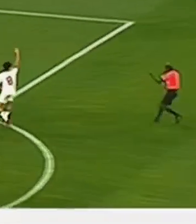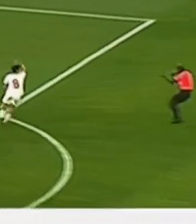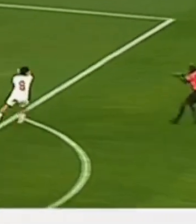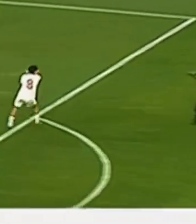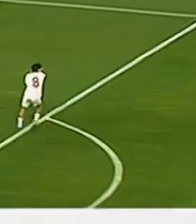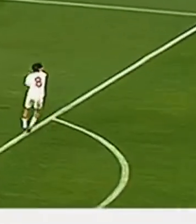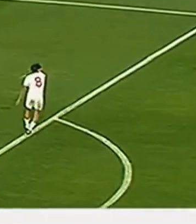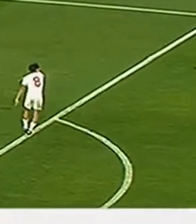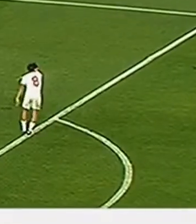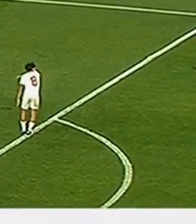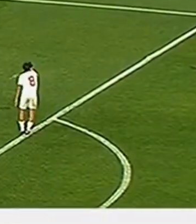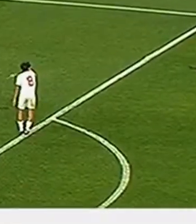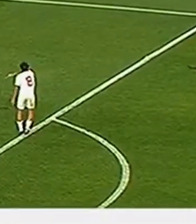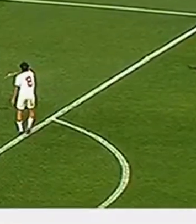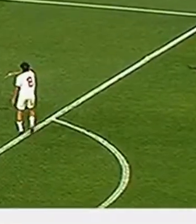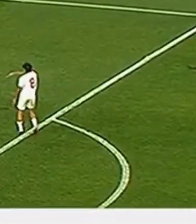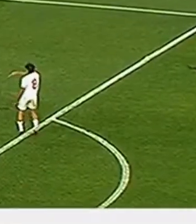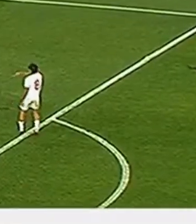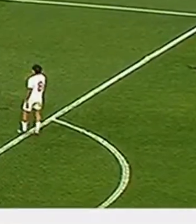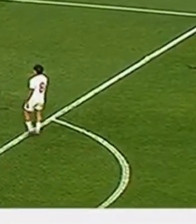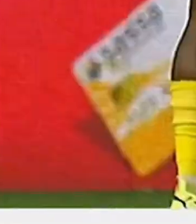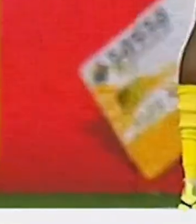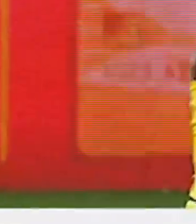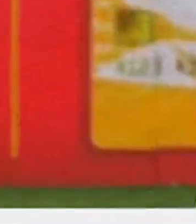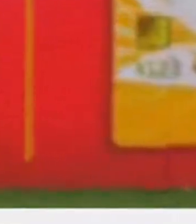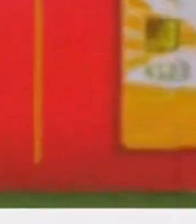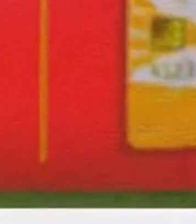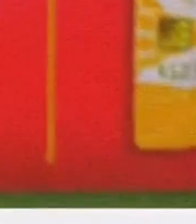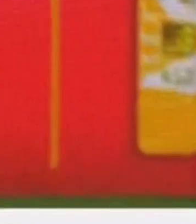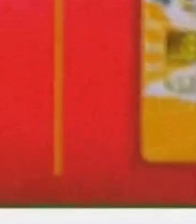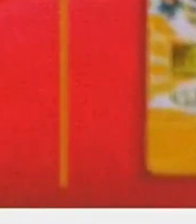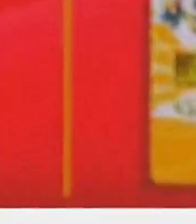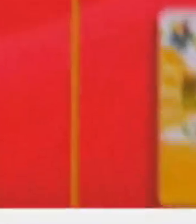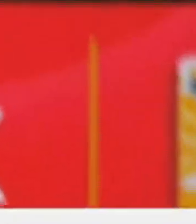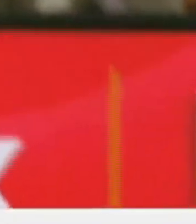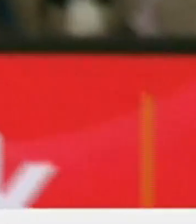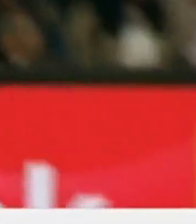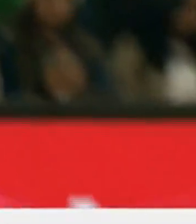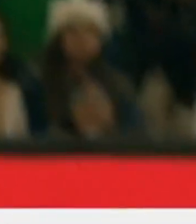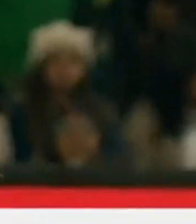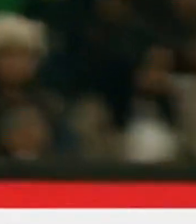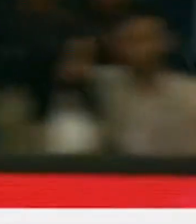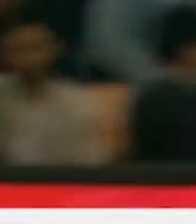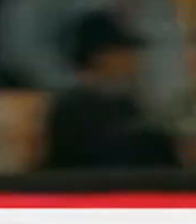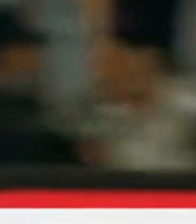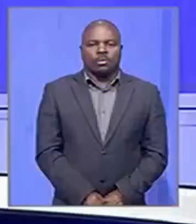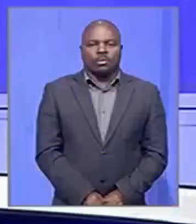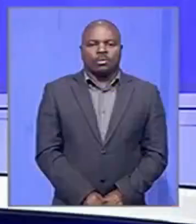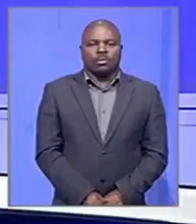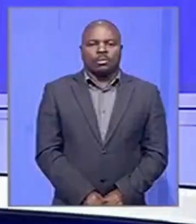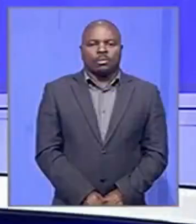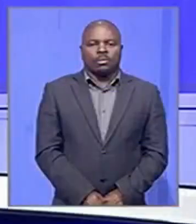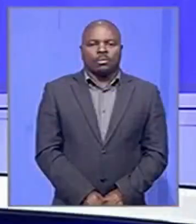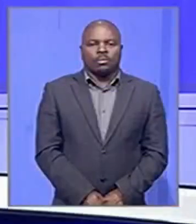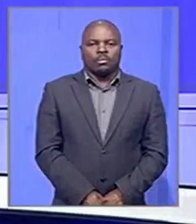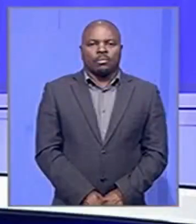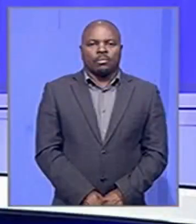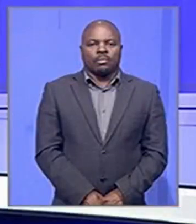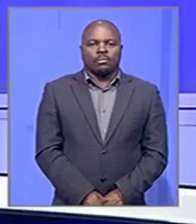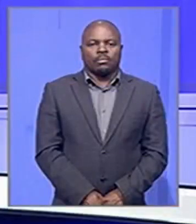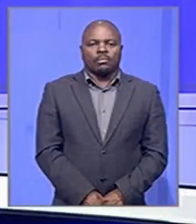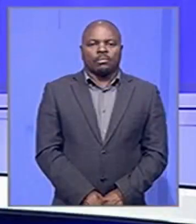into yini khona le. Bathi ayikhona ulithintile uTau akunakhona bekithi